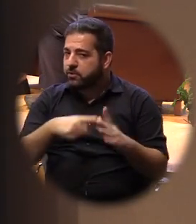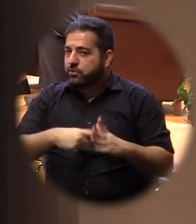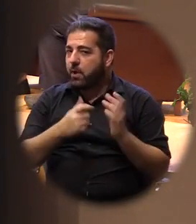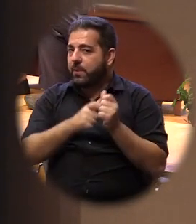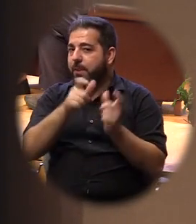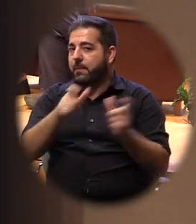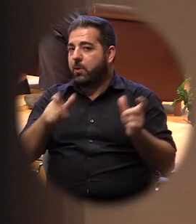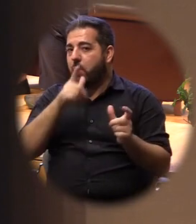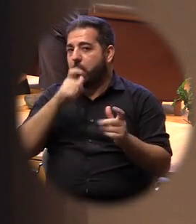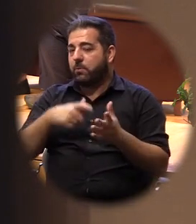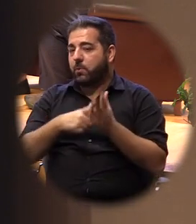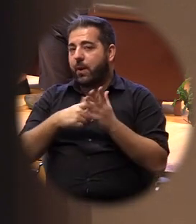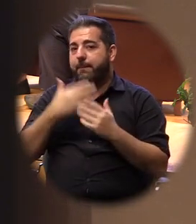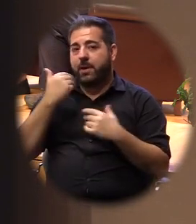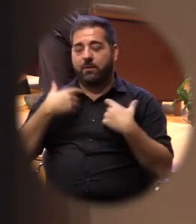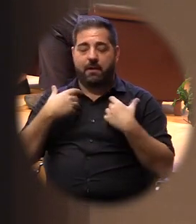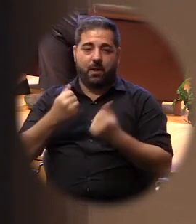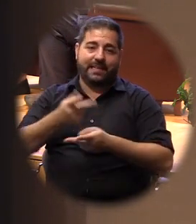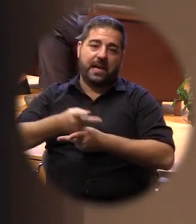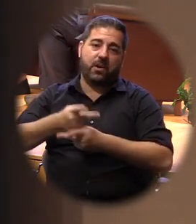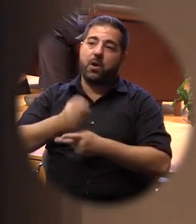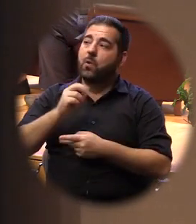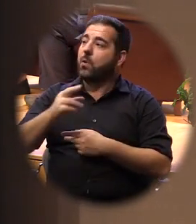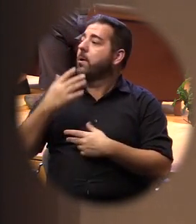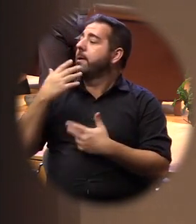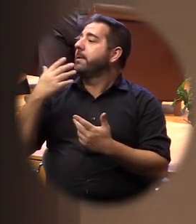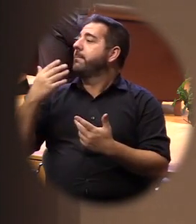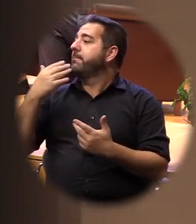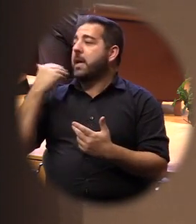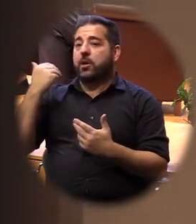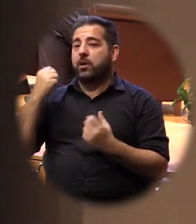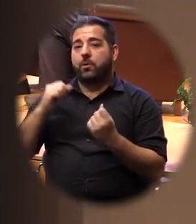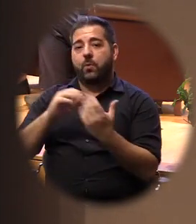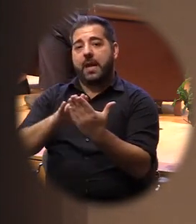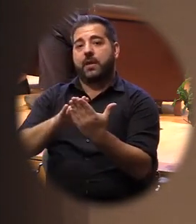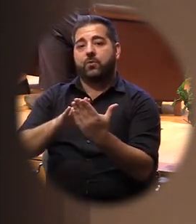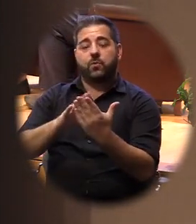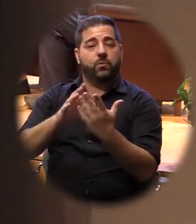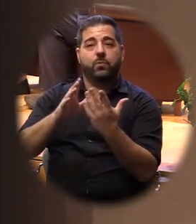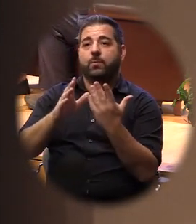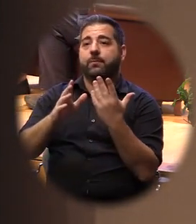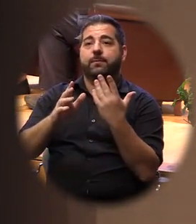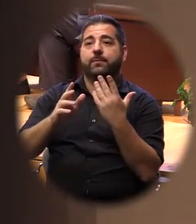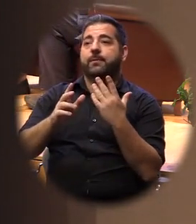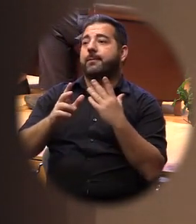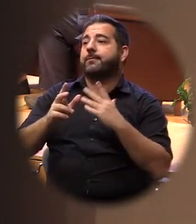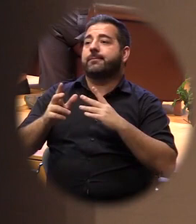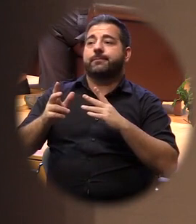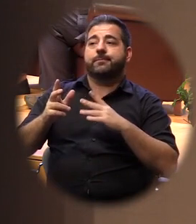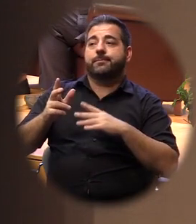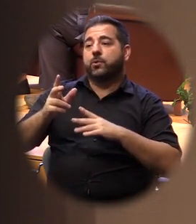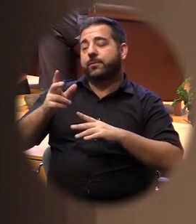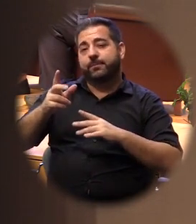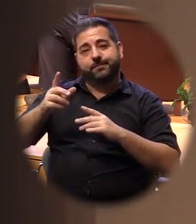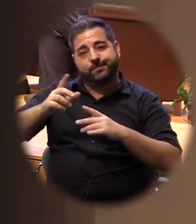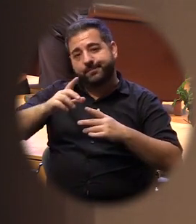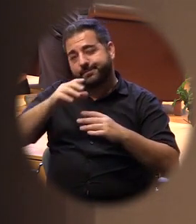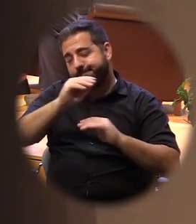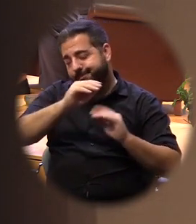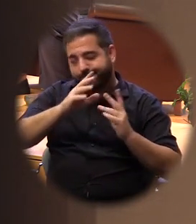who are requiring Better Health Care or better better ways of maneuvering in in a particular society